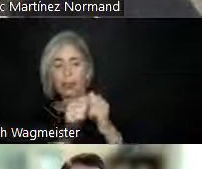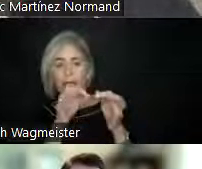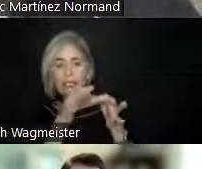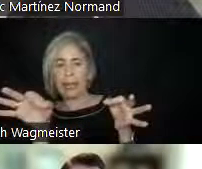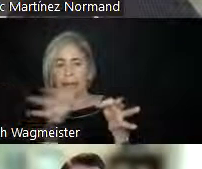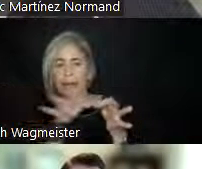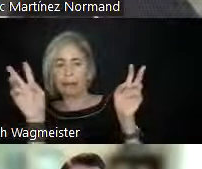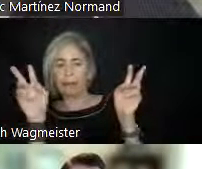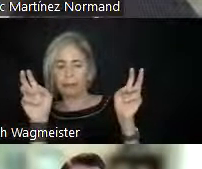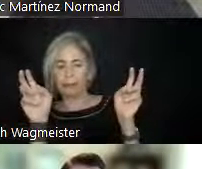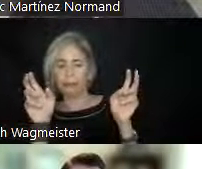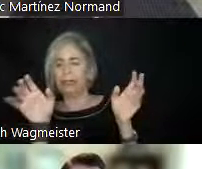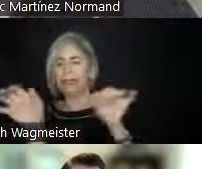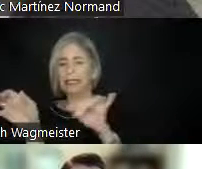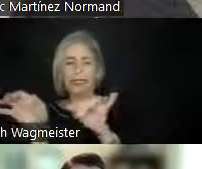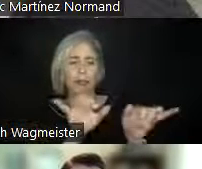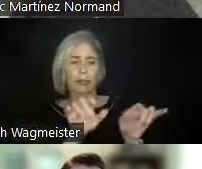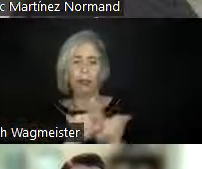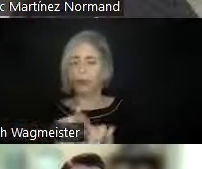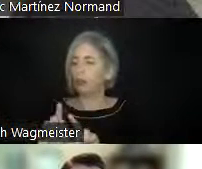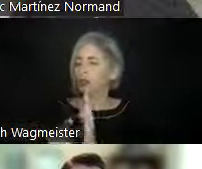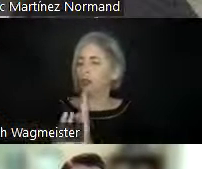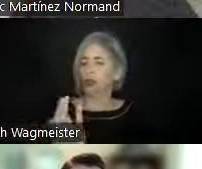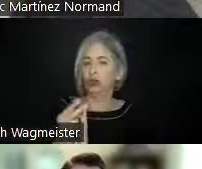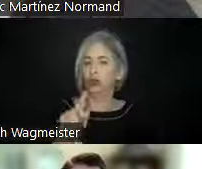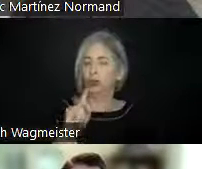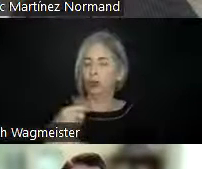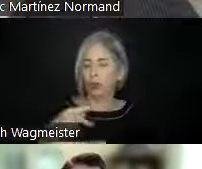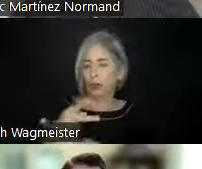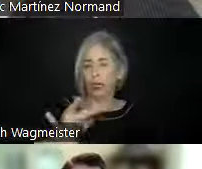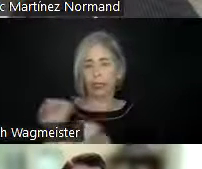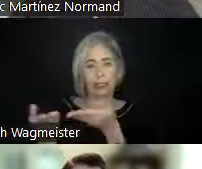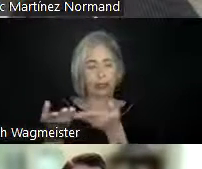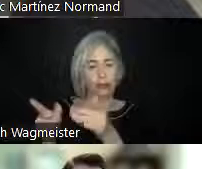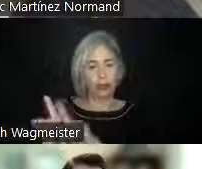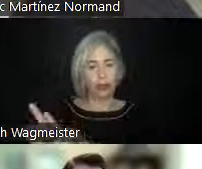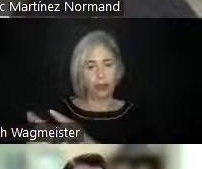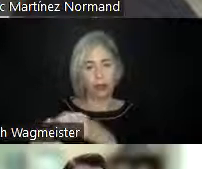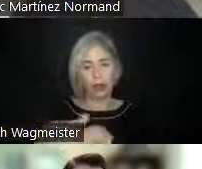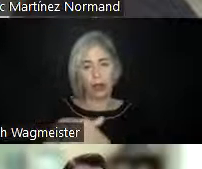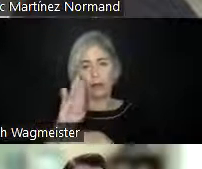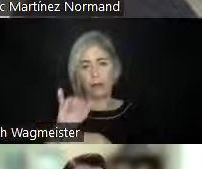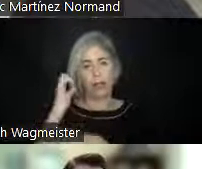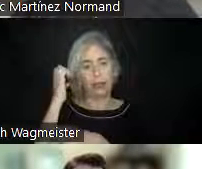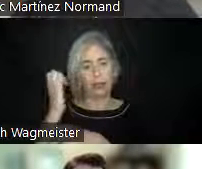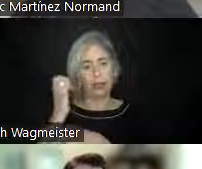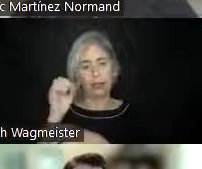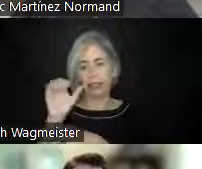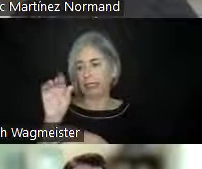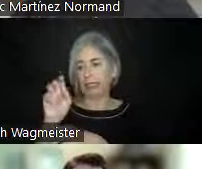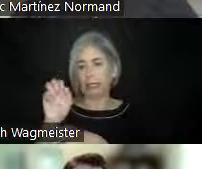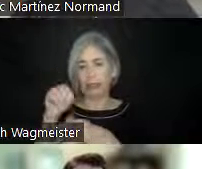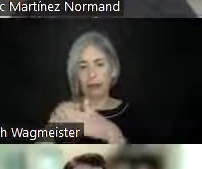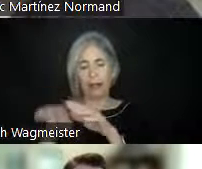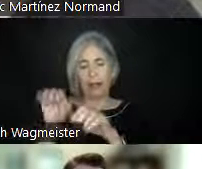statement. Something similar will be also true for products and services covered by the European Accessibility Act. And